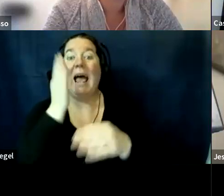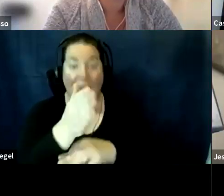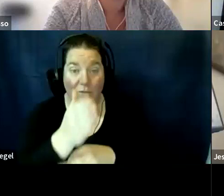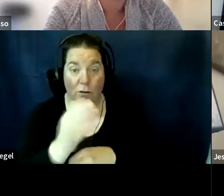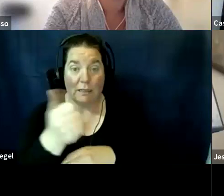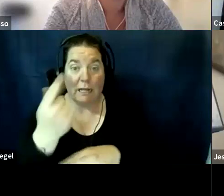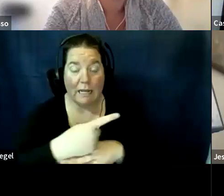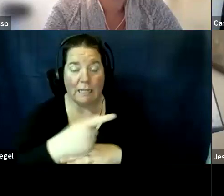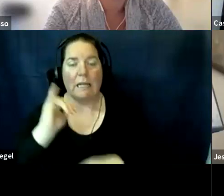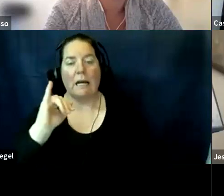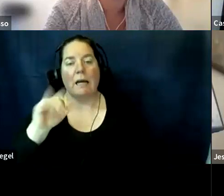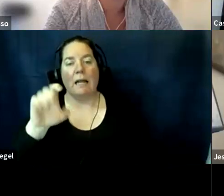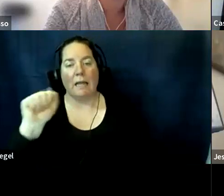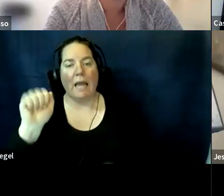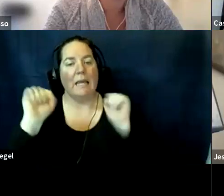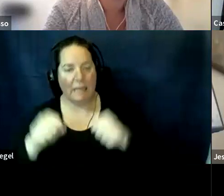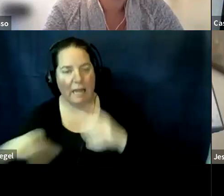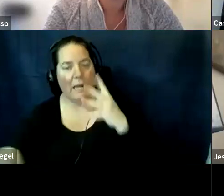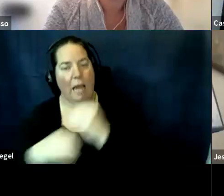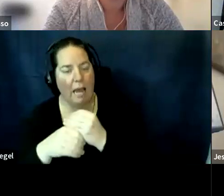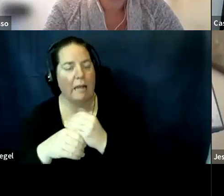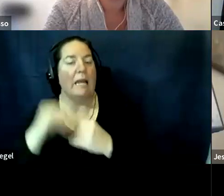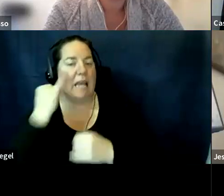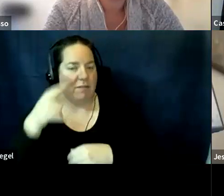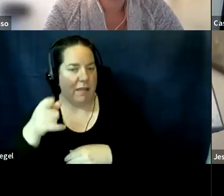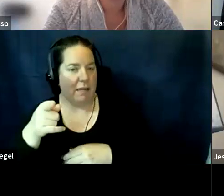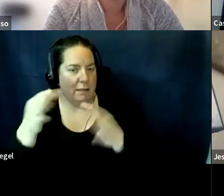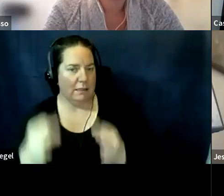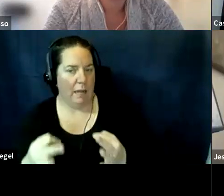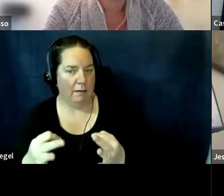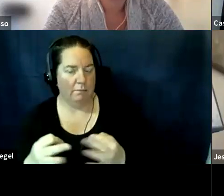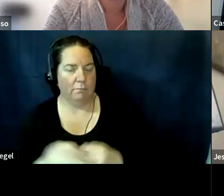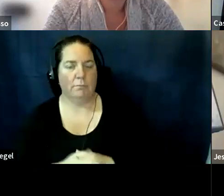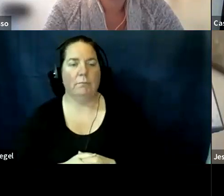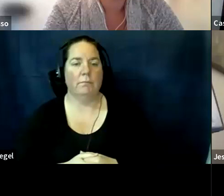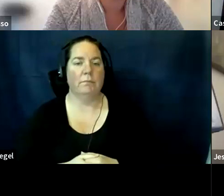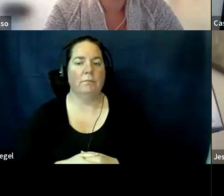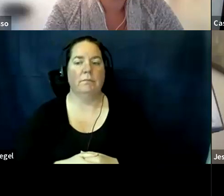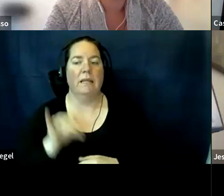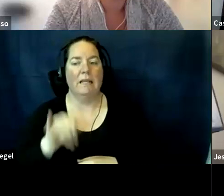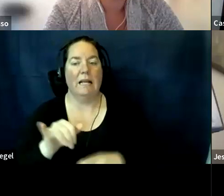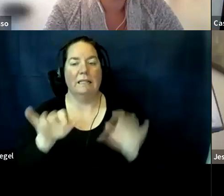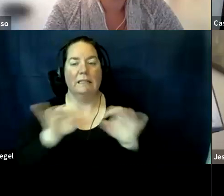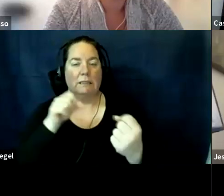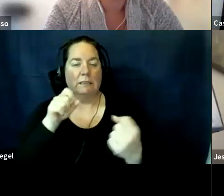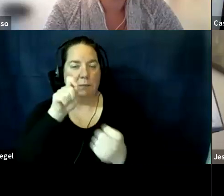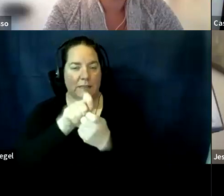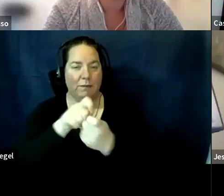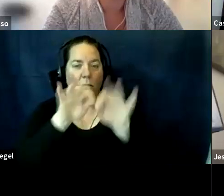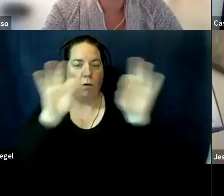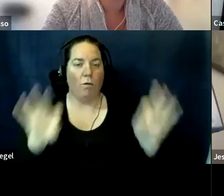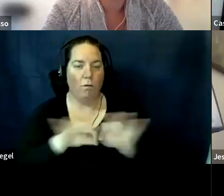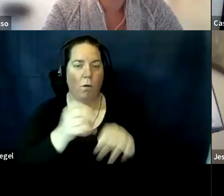into the document, but are not required to. And I again want to separate out that that's specific to the Form 12, the feedback on the IEP